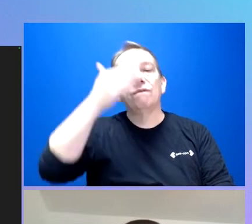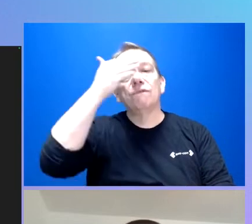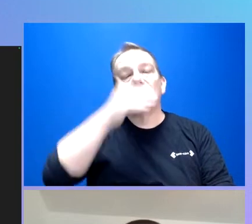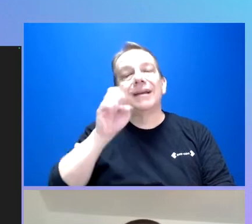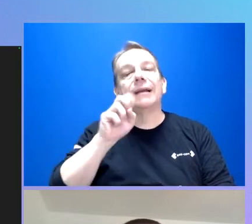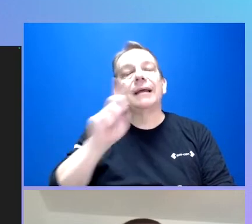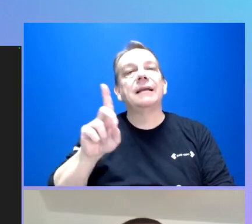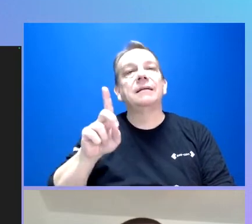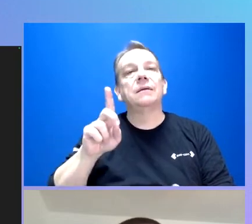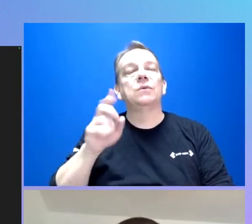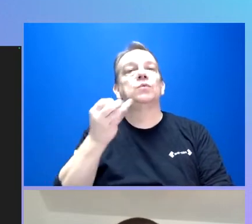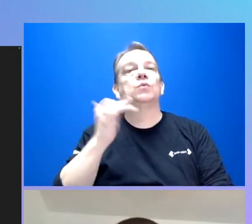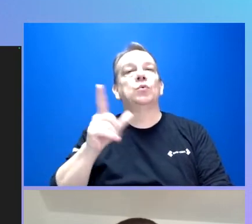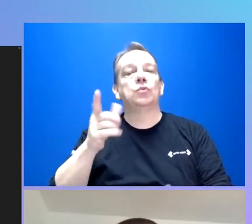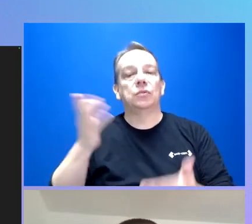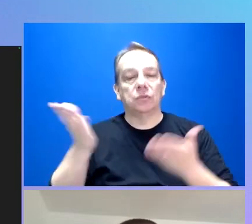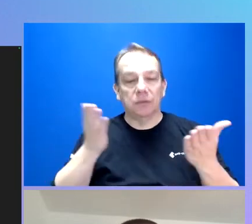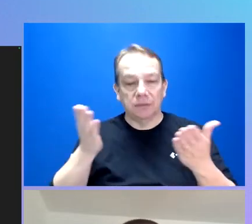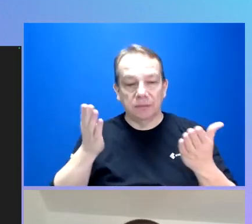social server, which is